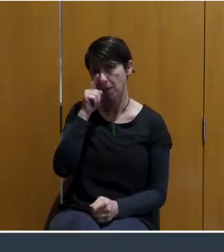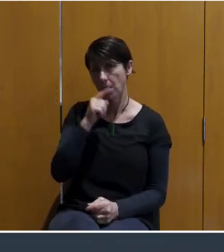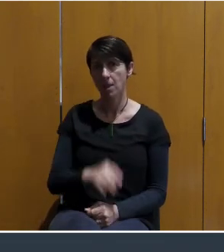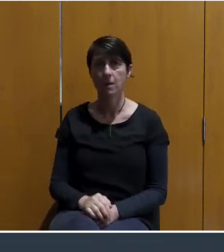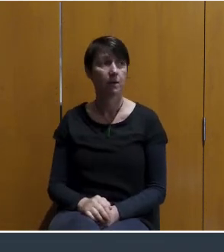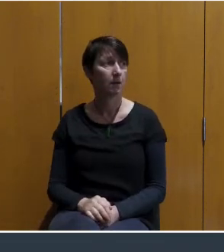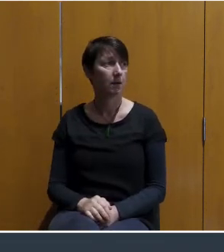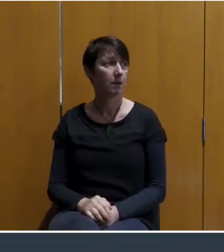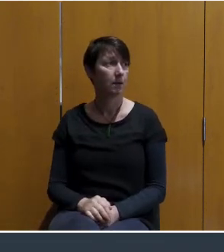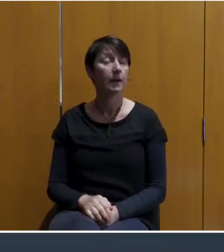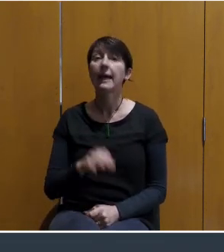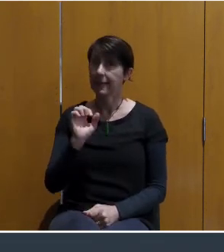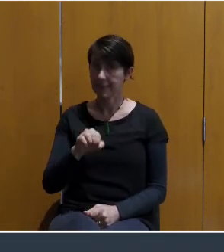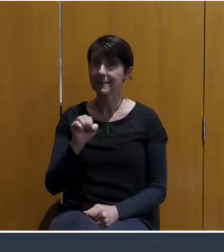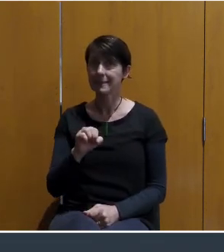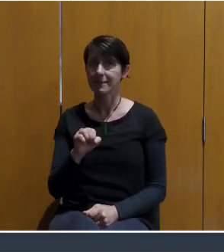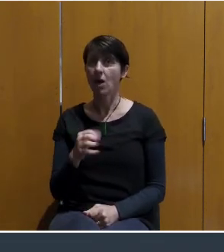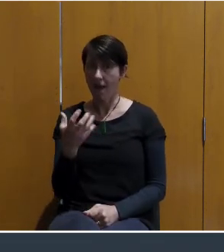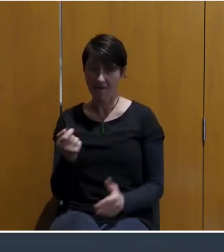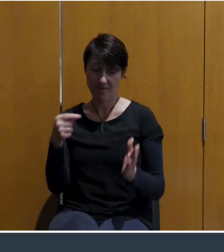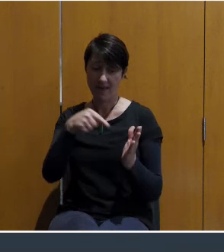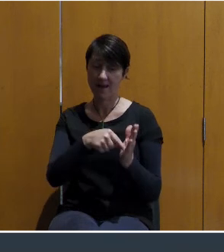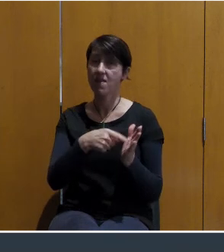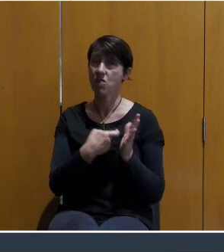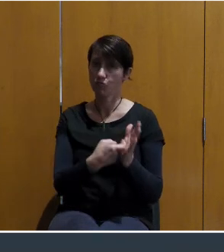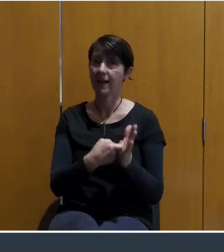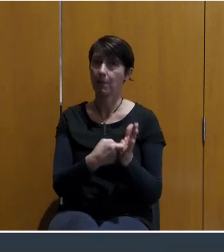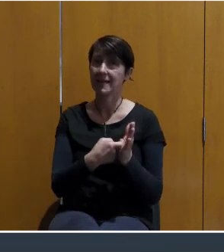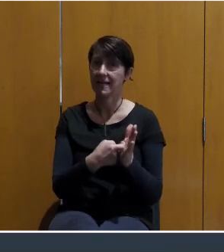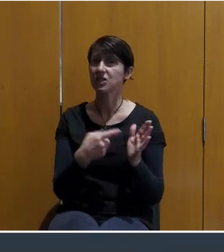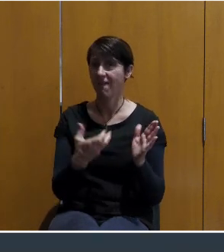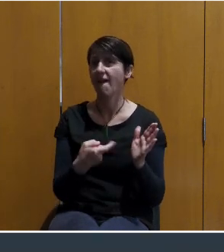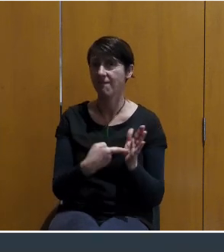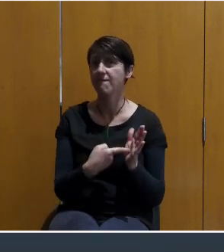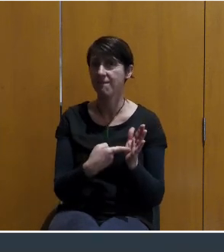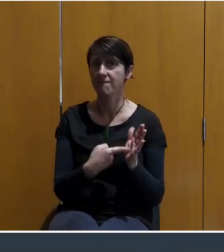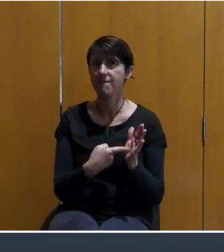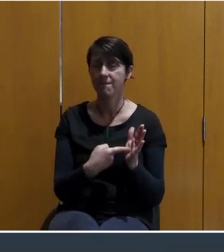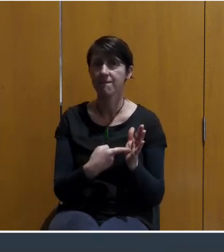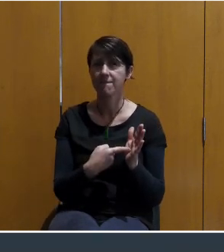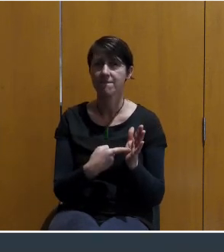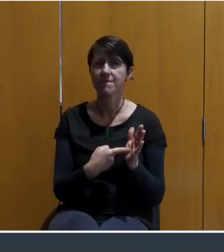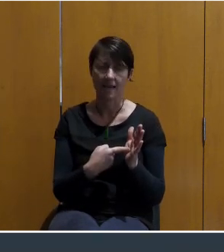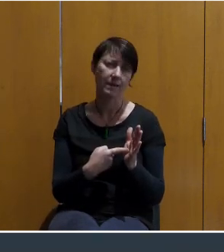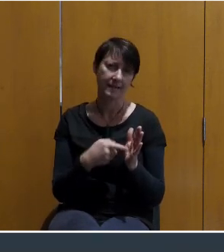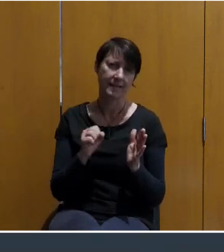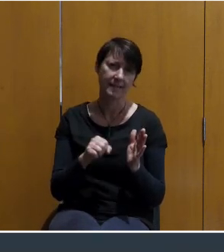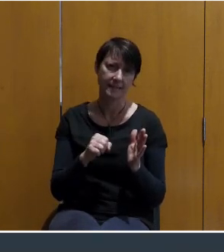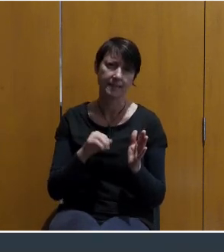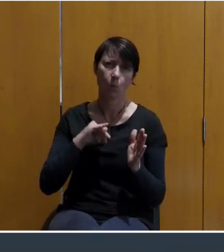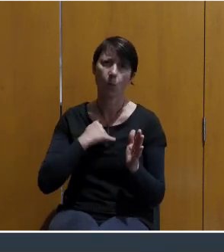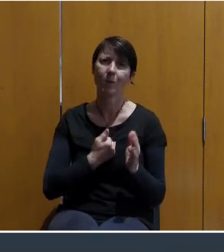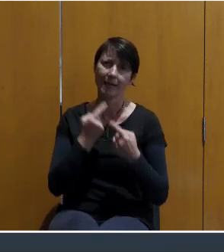That is part of the implementation of the bylaw, so we'll be looking at amending the signage according to the proposed changes to the bylaw.